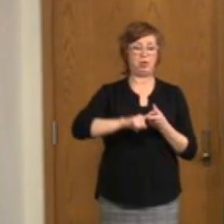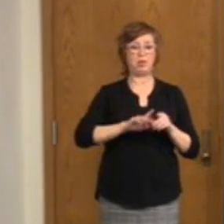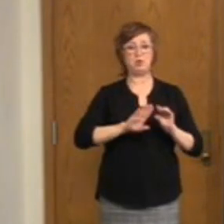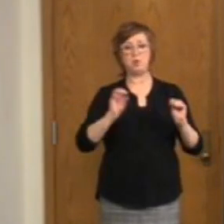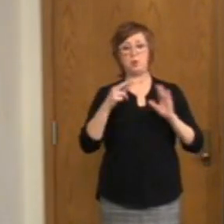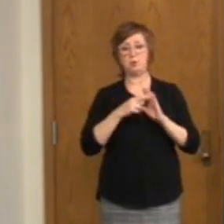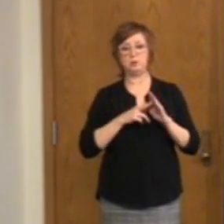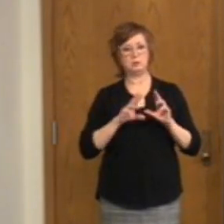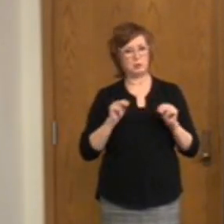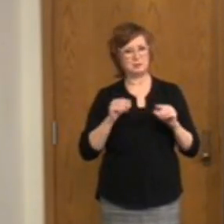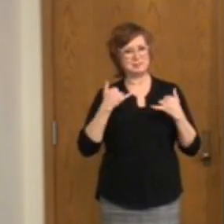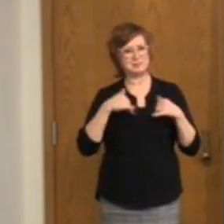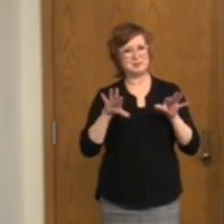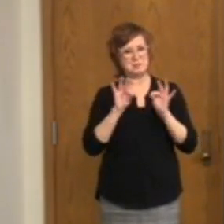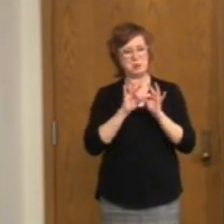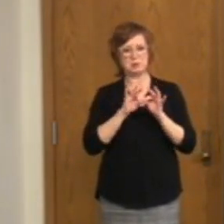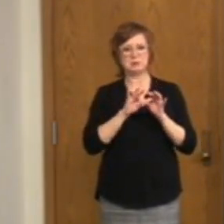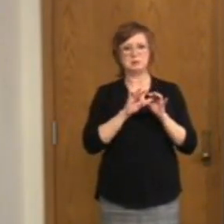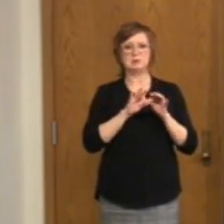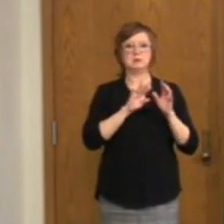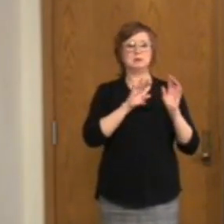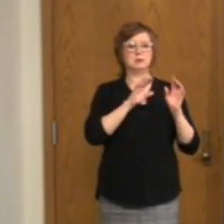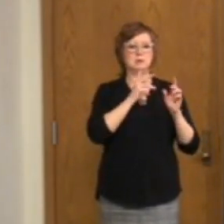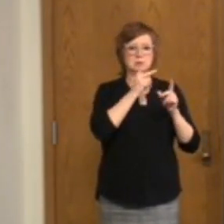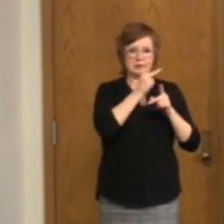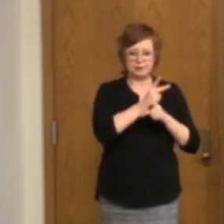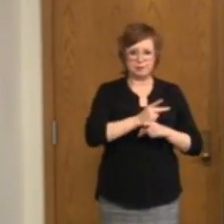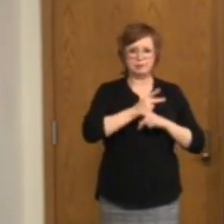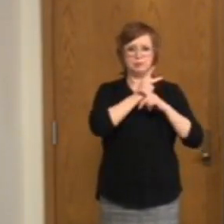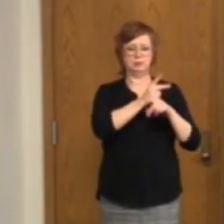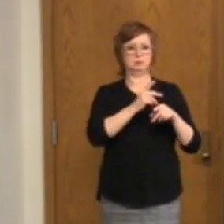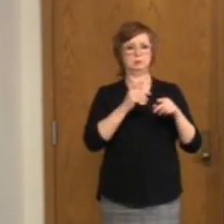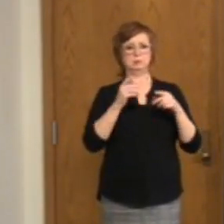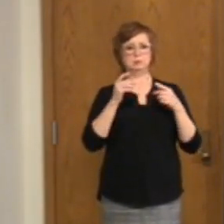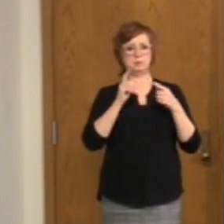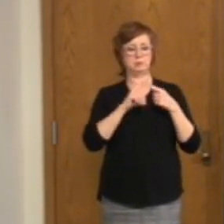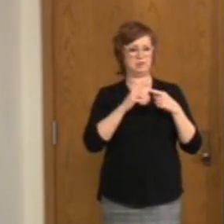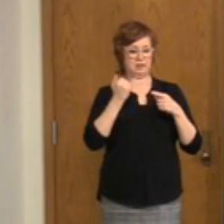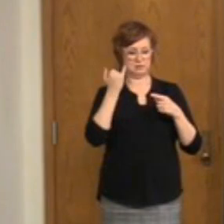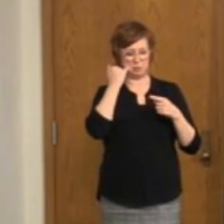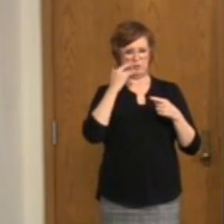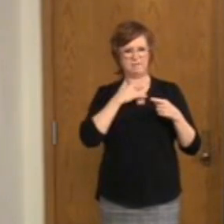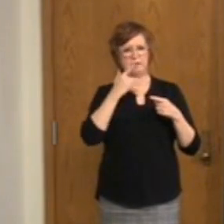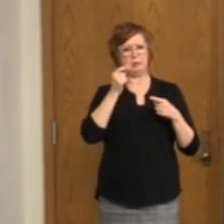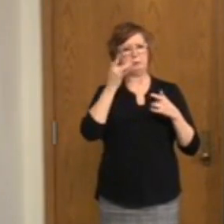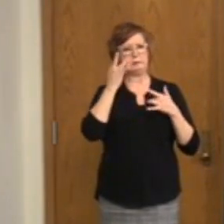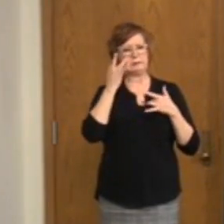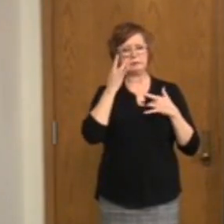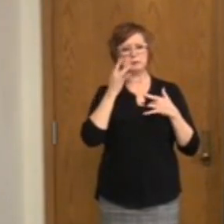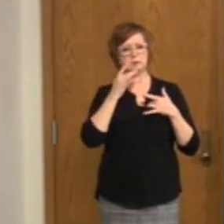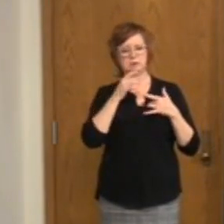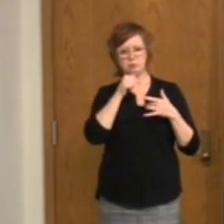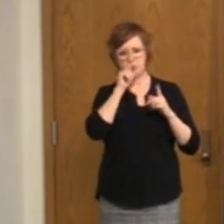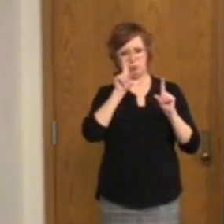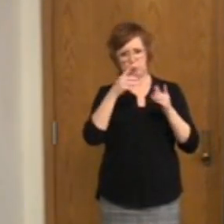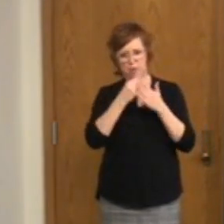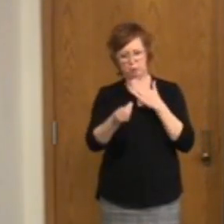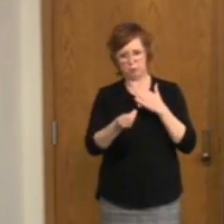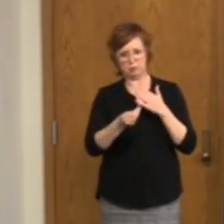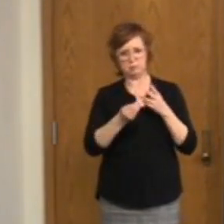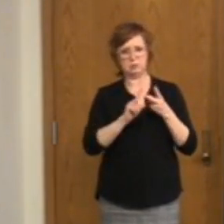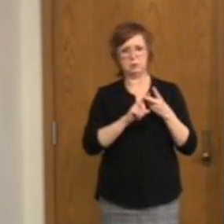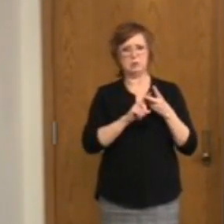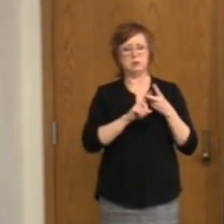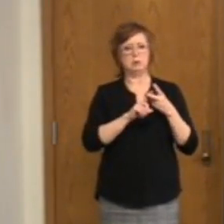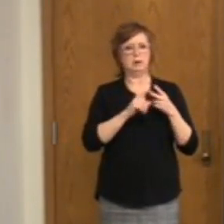or, out shopping or to a restaurant if you're unwell, seeking testing, making sure your number of contacts are